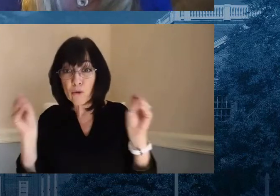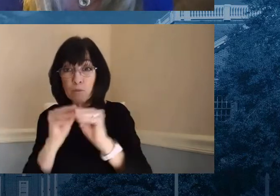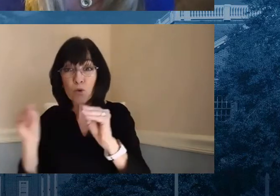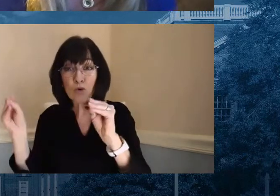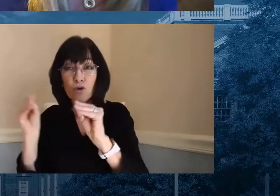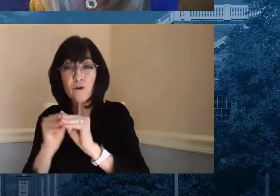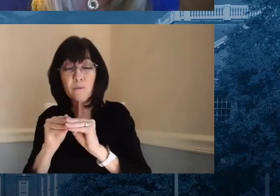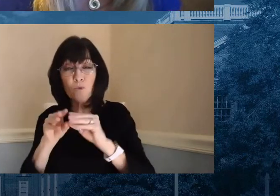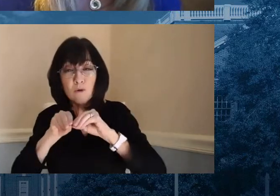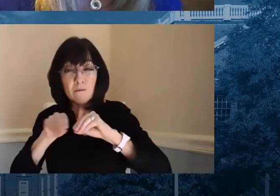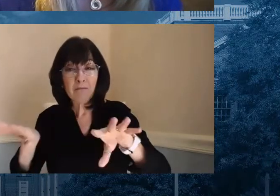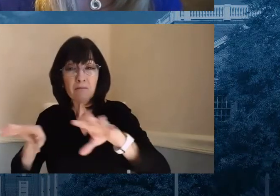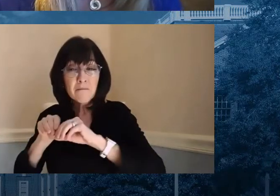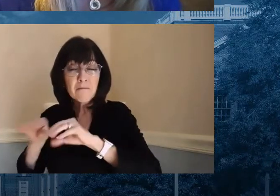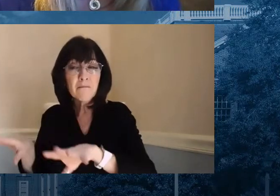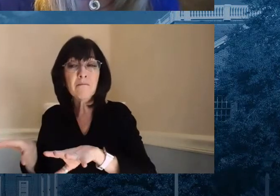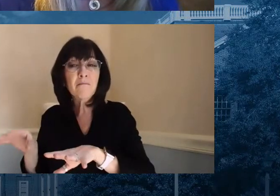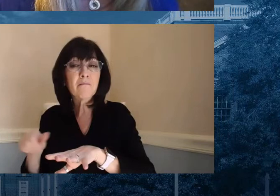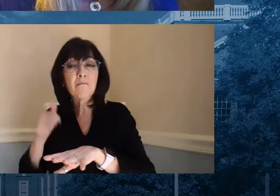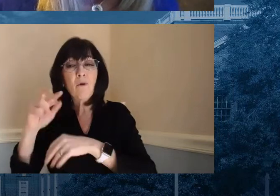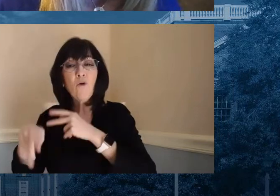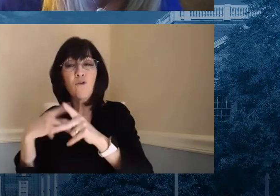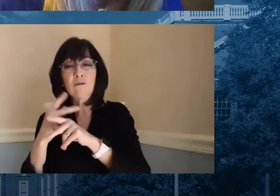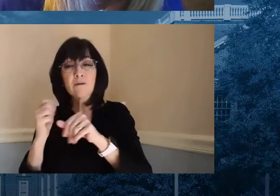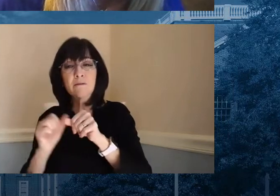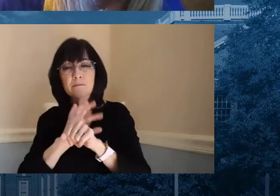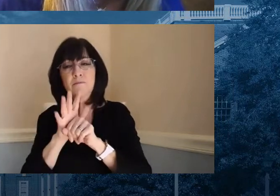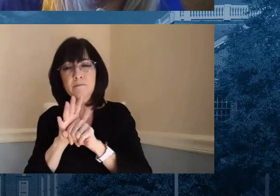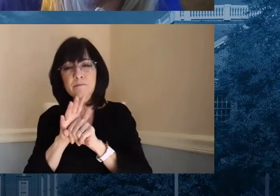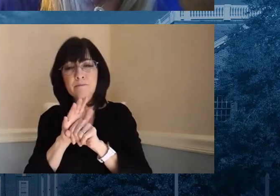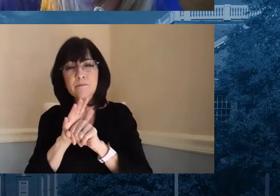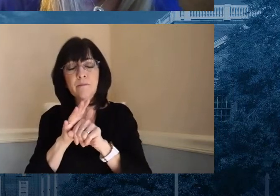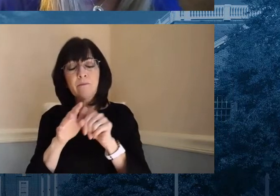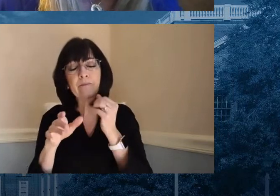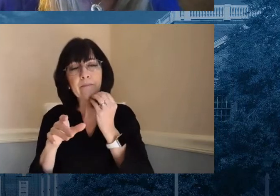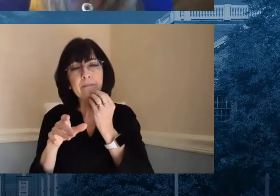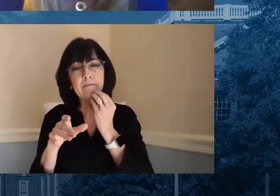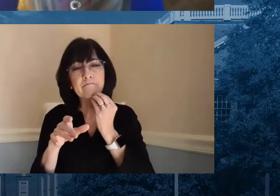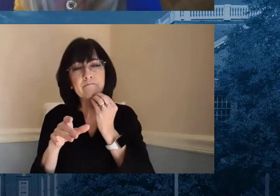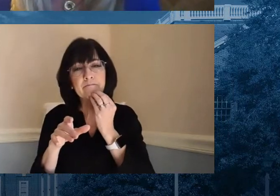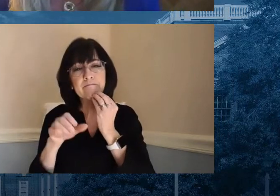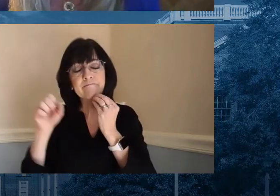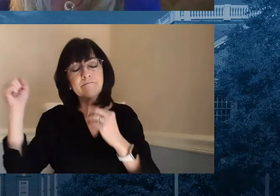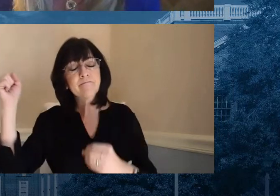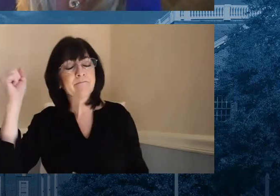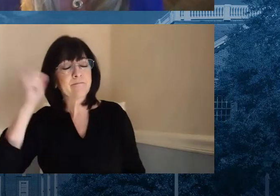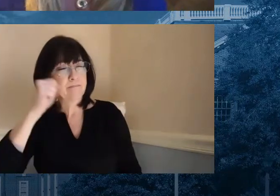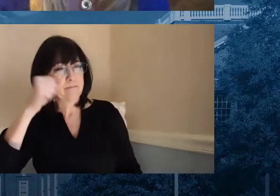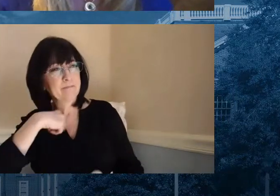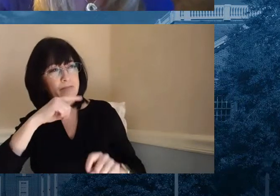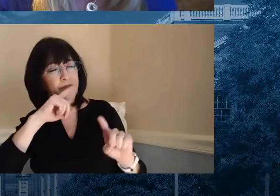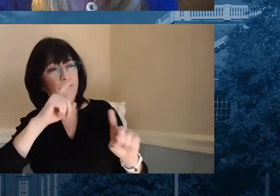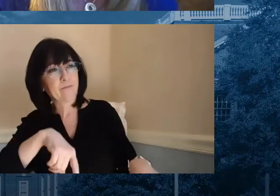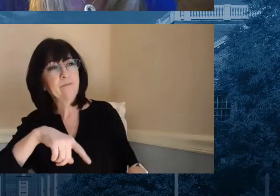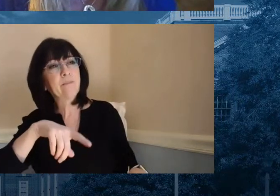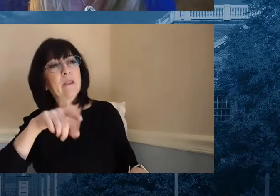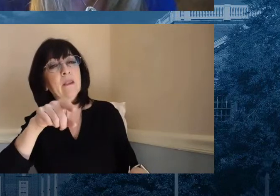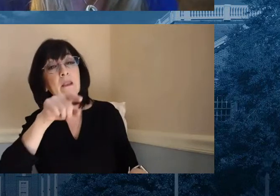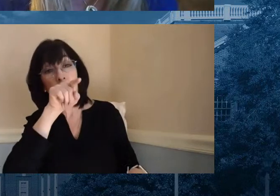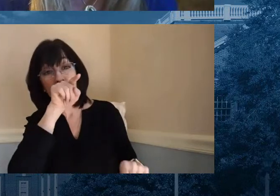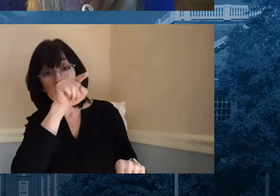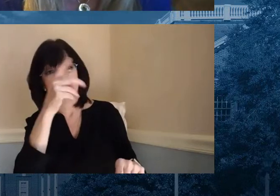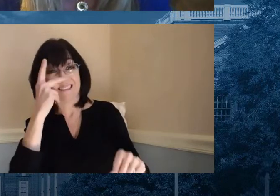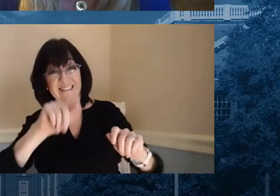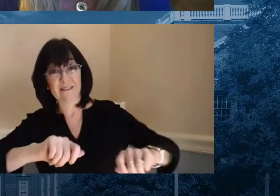Yeah, hi, Tim. If Jess, you're able to go back to that variant slide, the numbers are up on